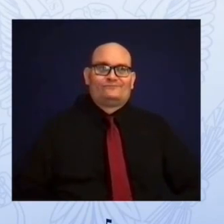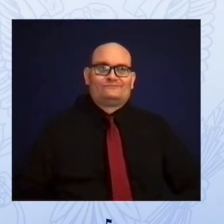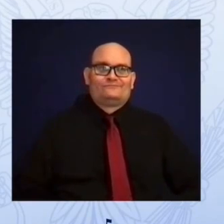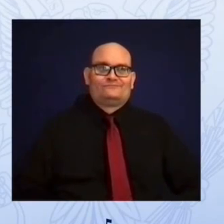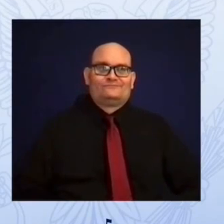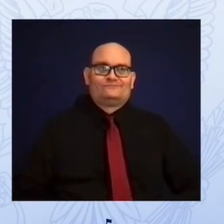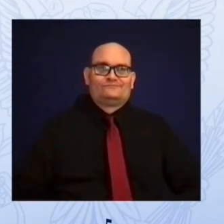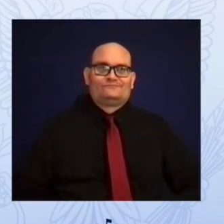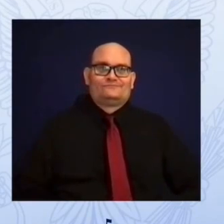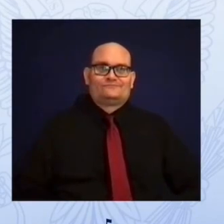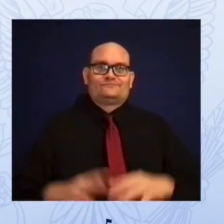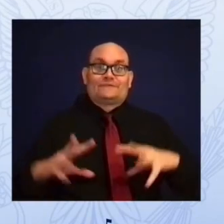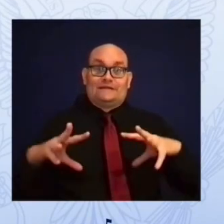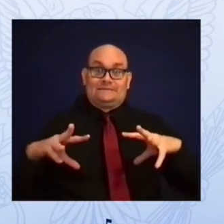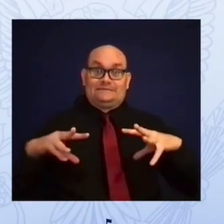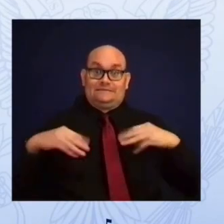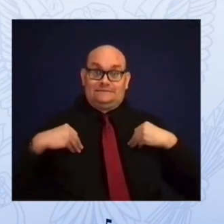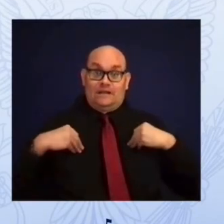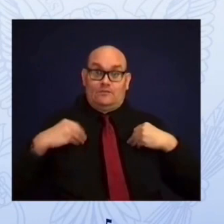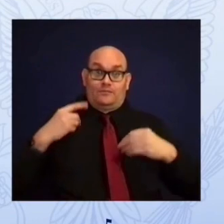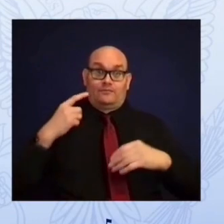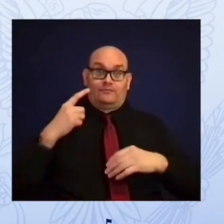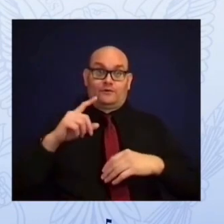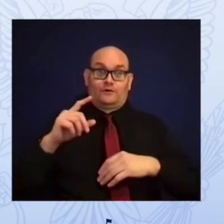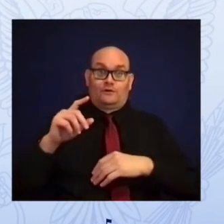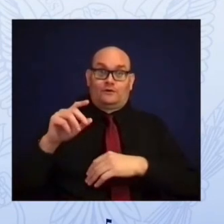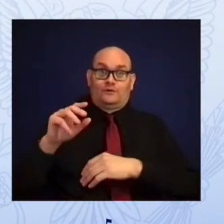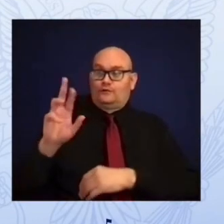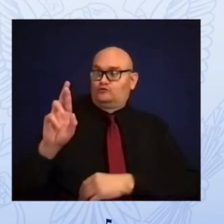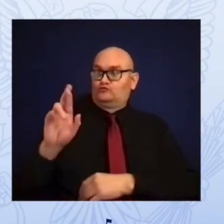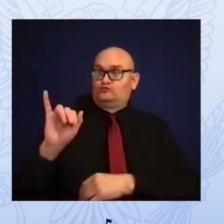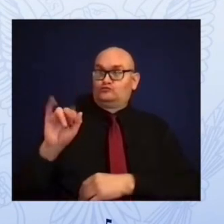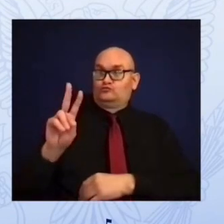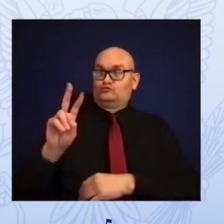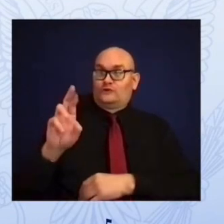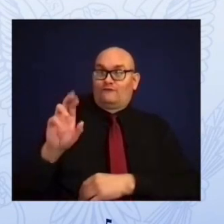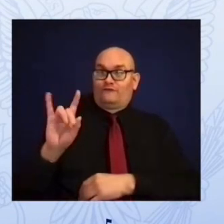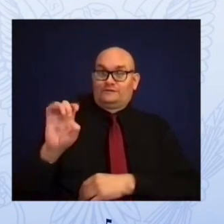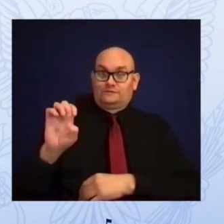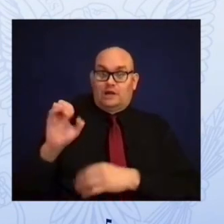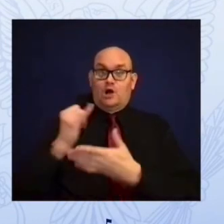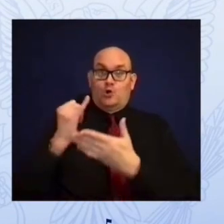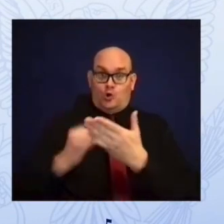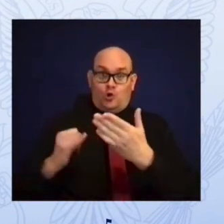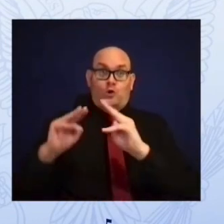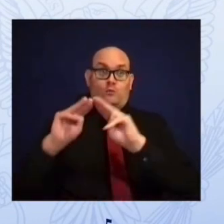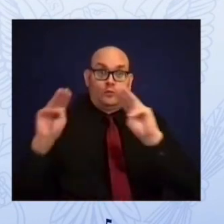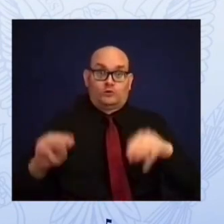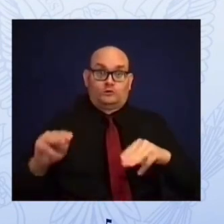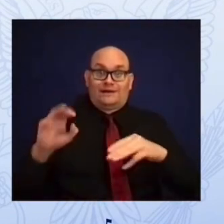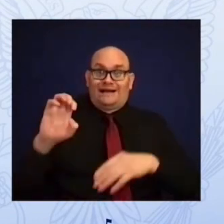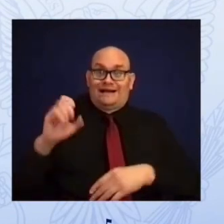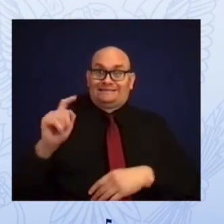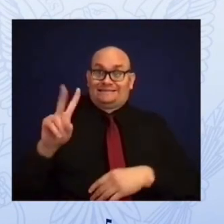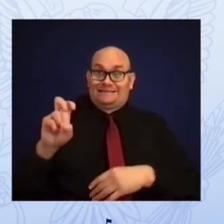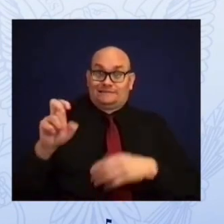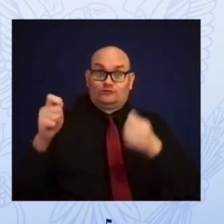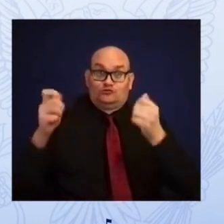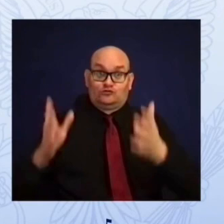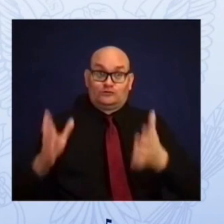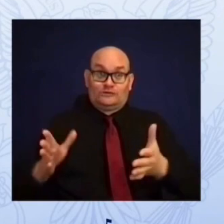Accepting on behalf of the Riverside Art Museum, Executive Director Drew Oberjurge and Juan Navarro.